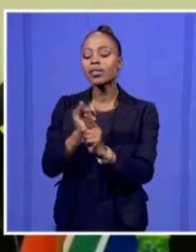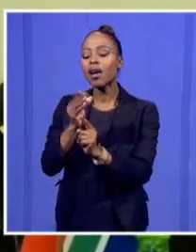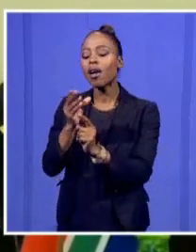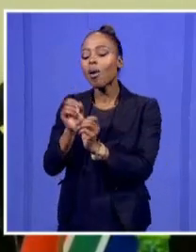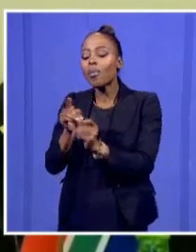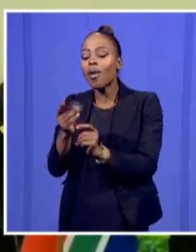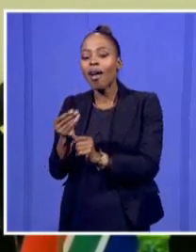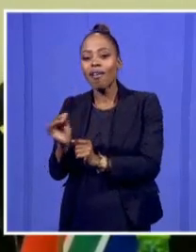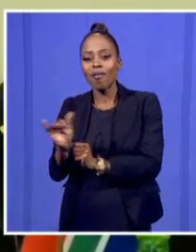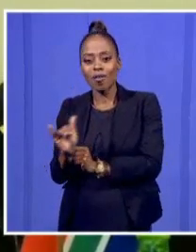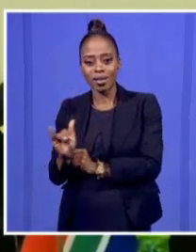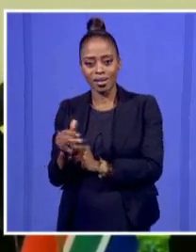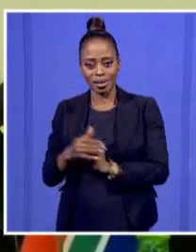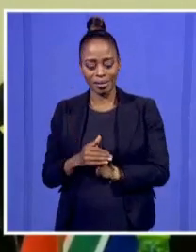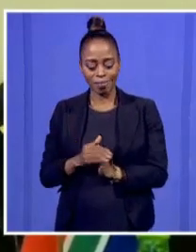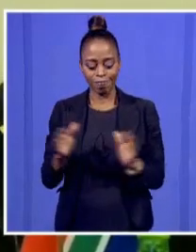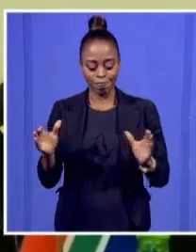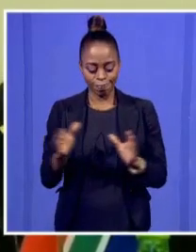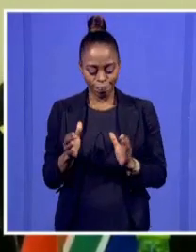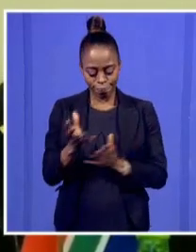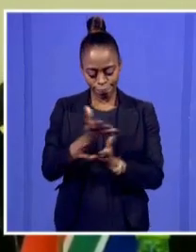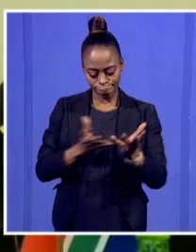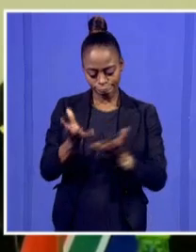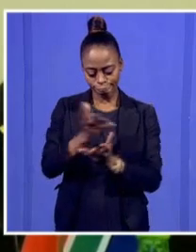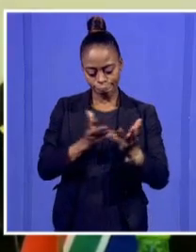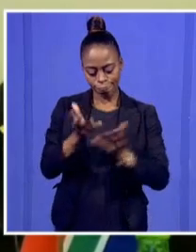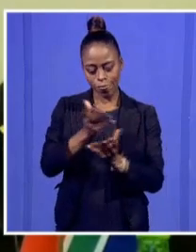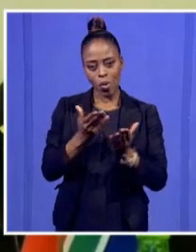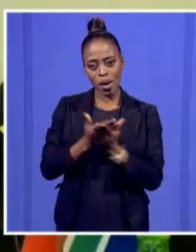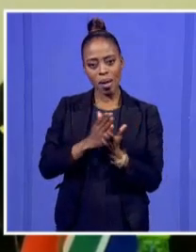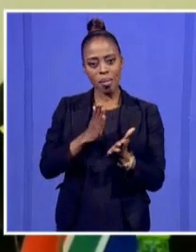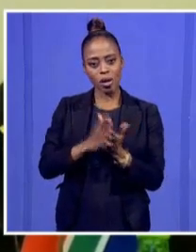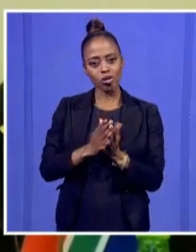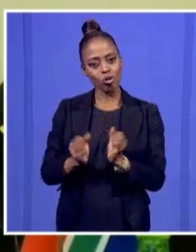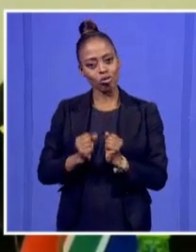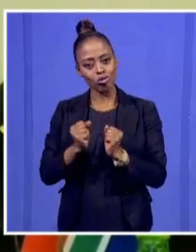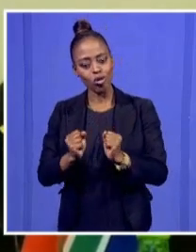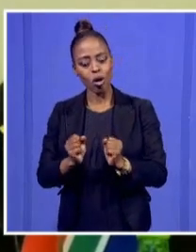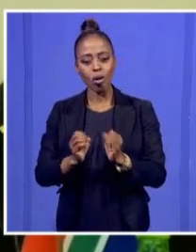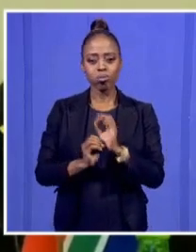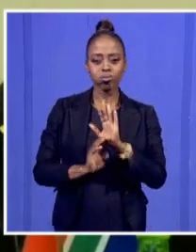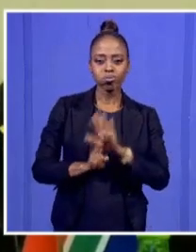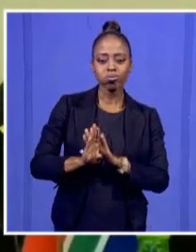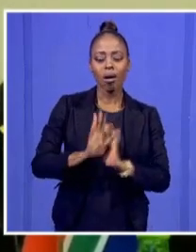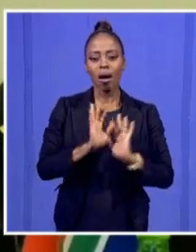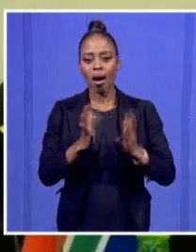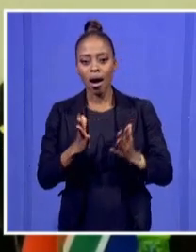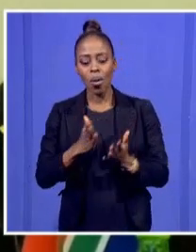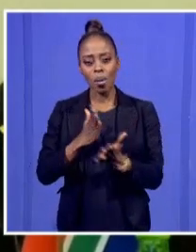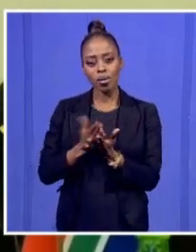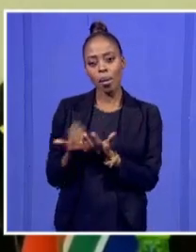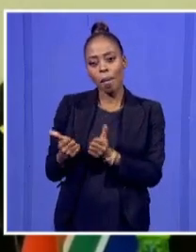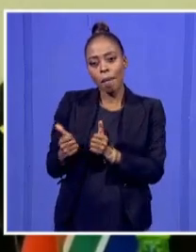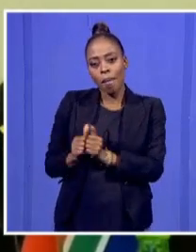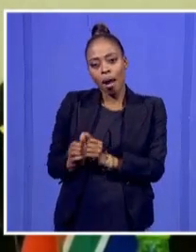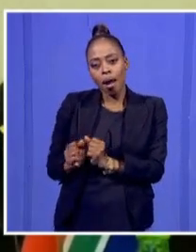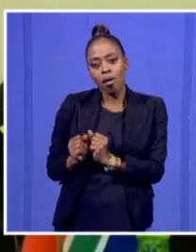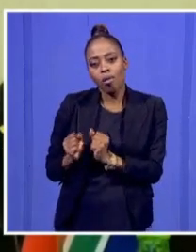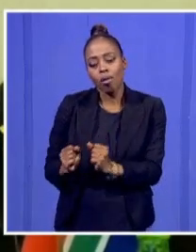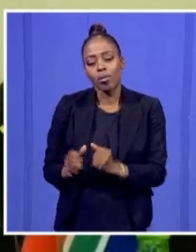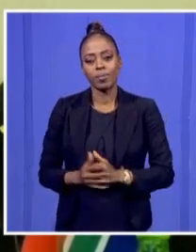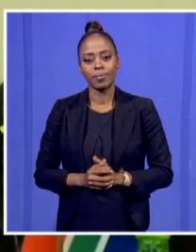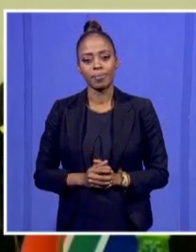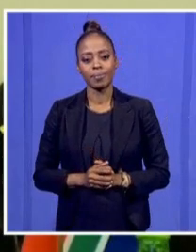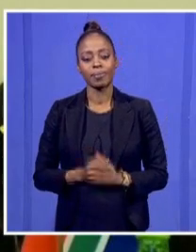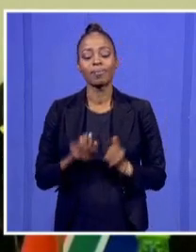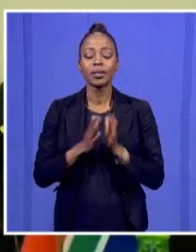discuss ways that we can create resilience and sustainable partnership. I encourage you